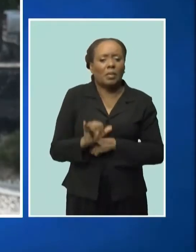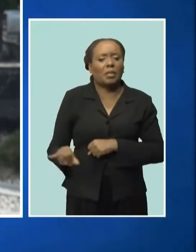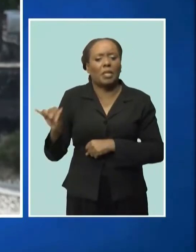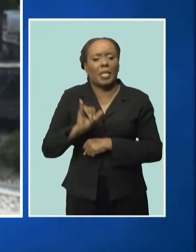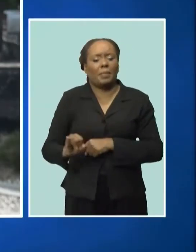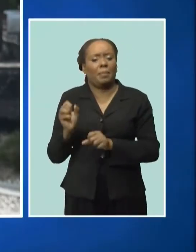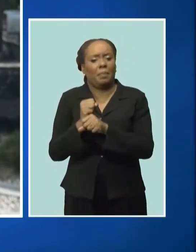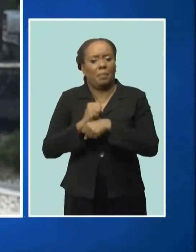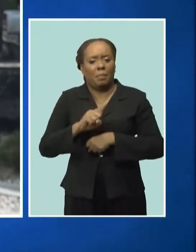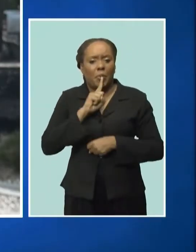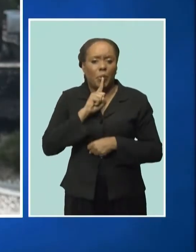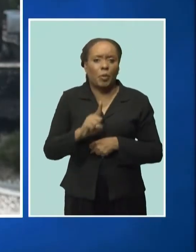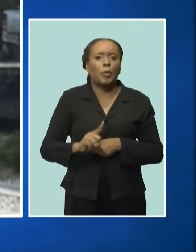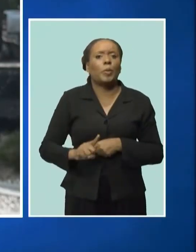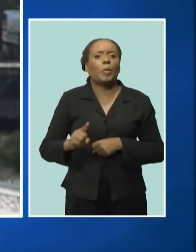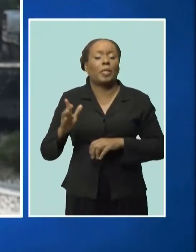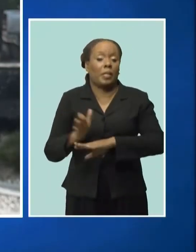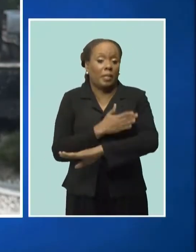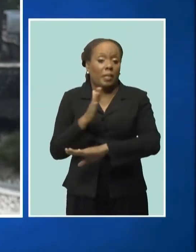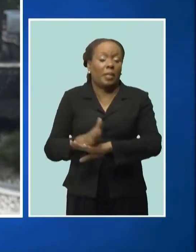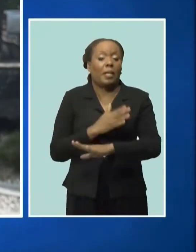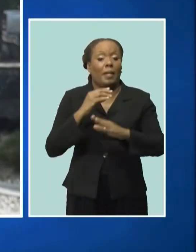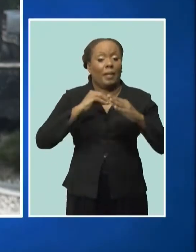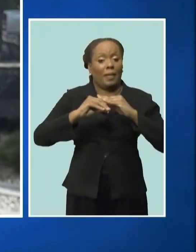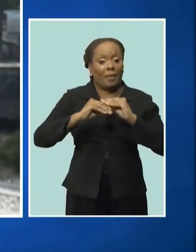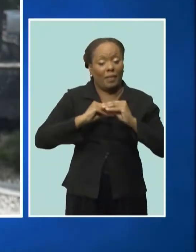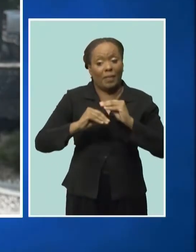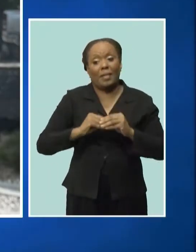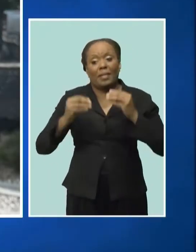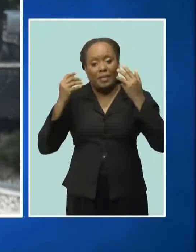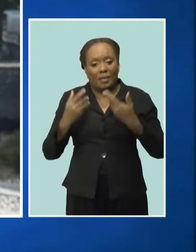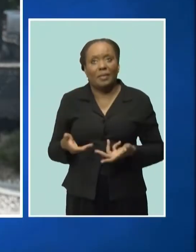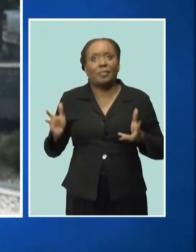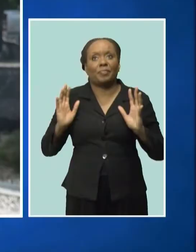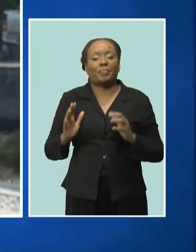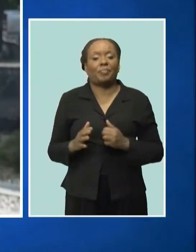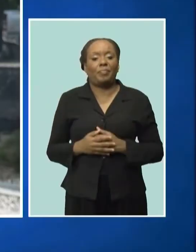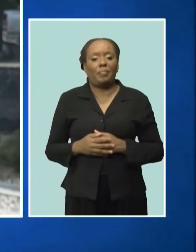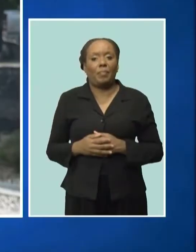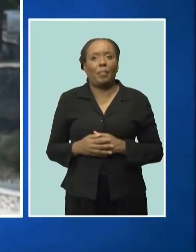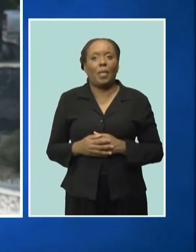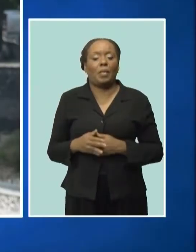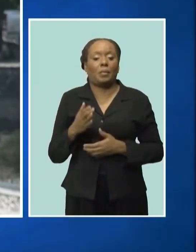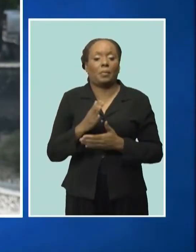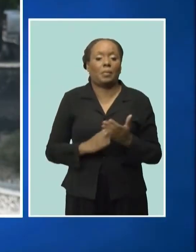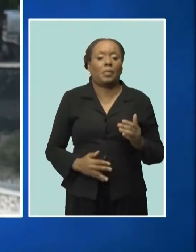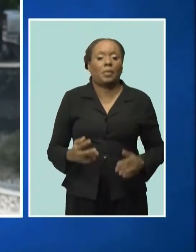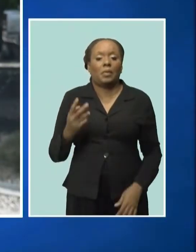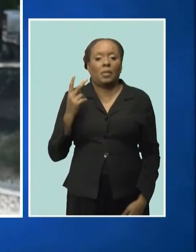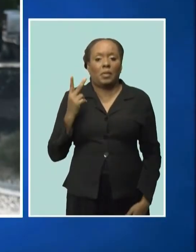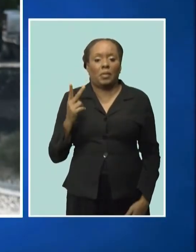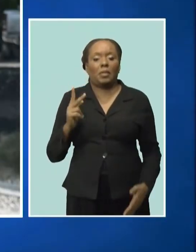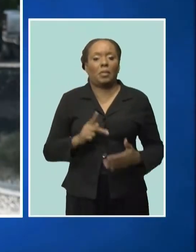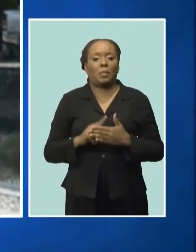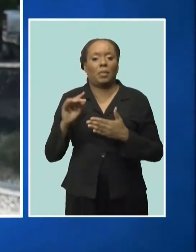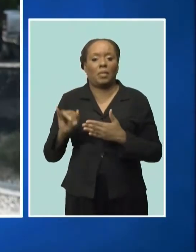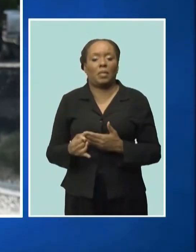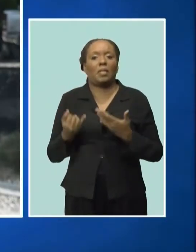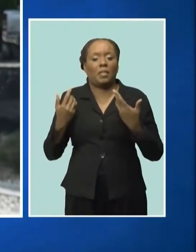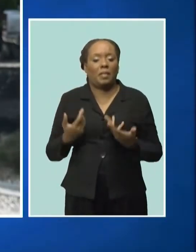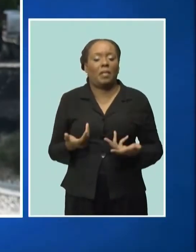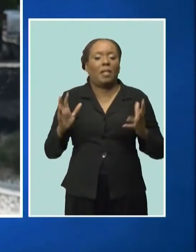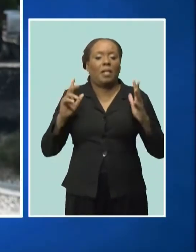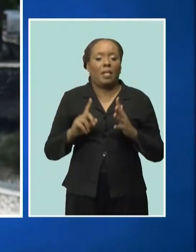to ensure that they're completed and fixed as I've worked on this road. Work on phase 2 of the project has already